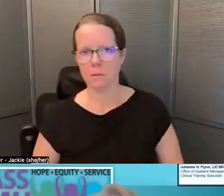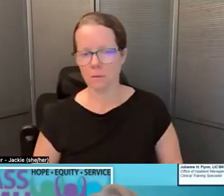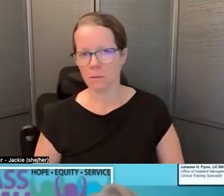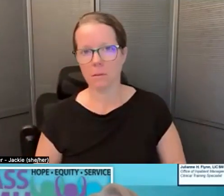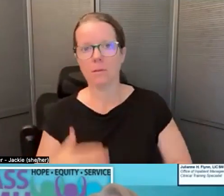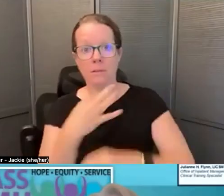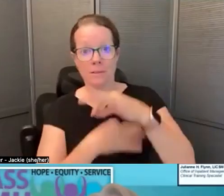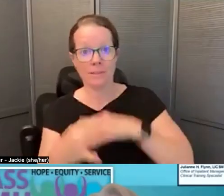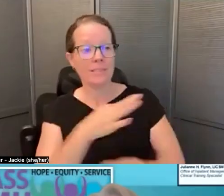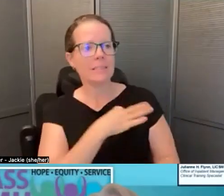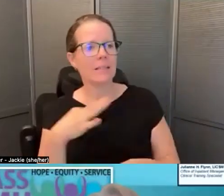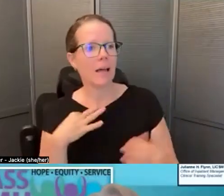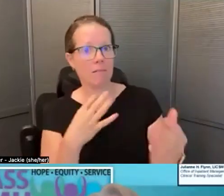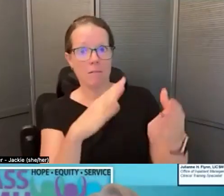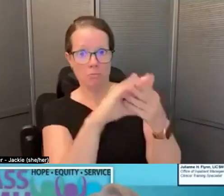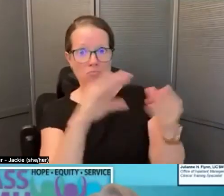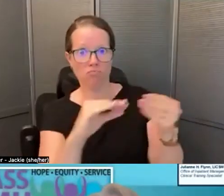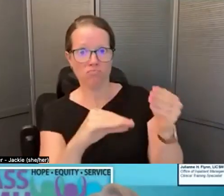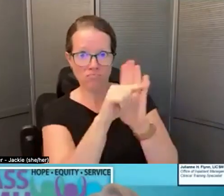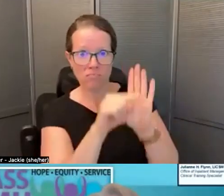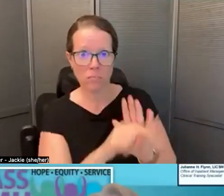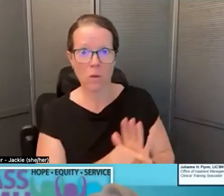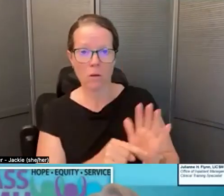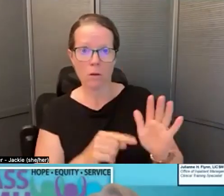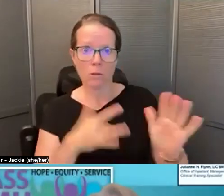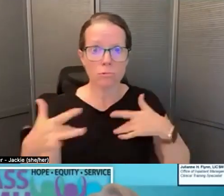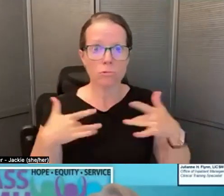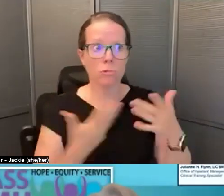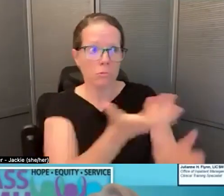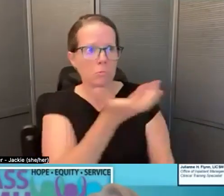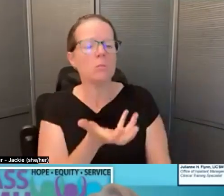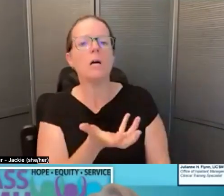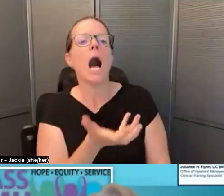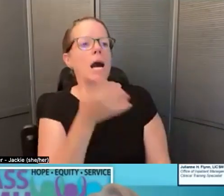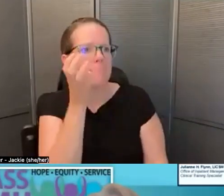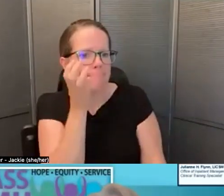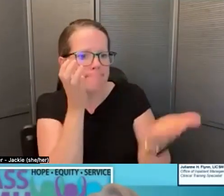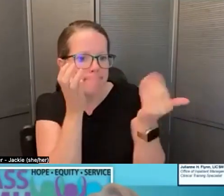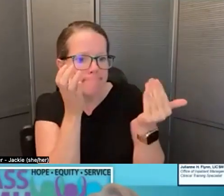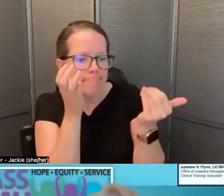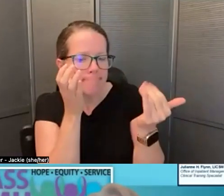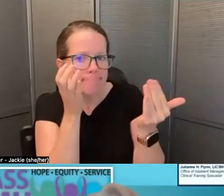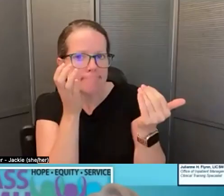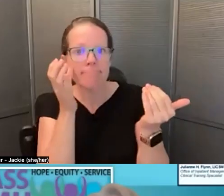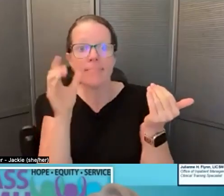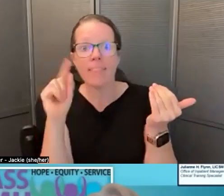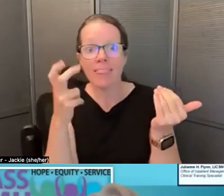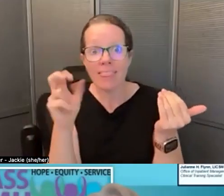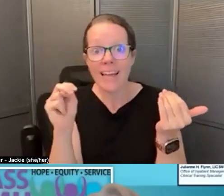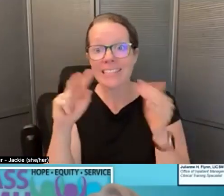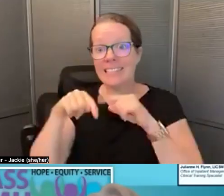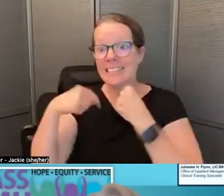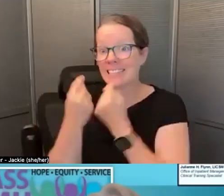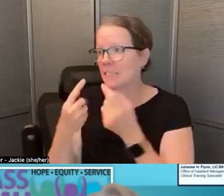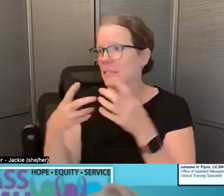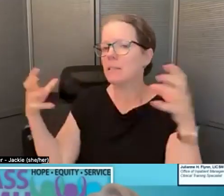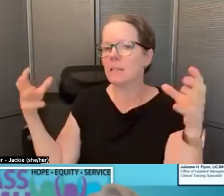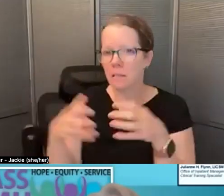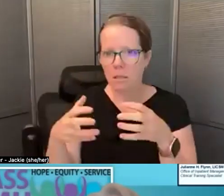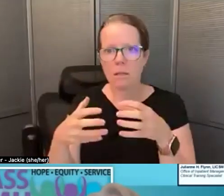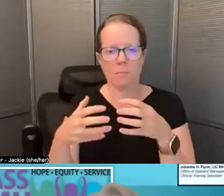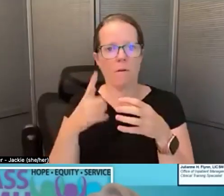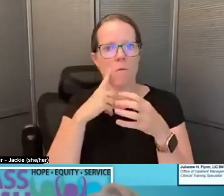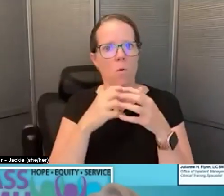brought to bear. And then we started working as a team together with our facilitators. And I think that really